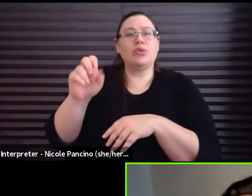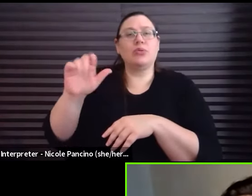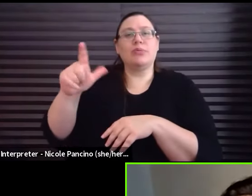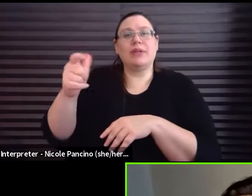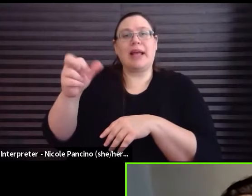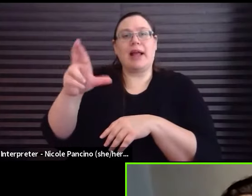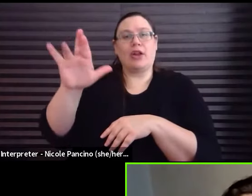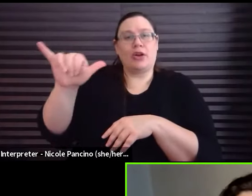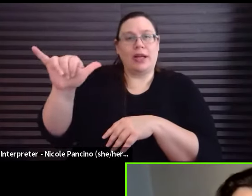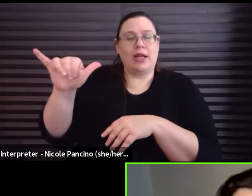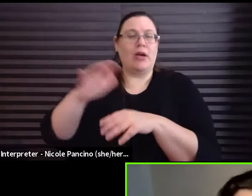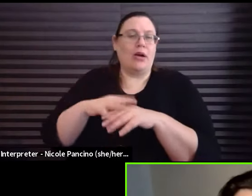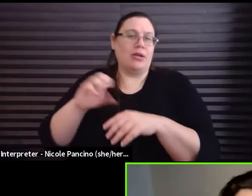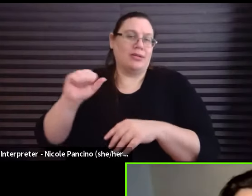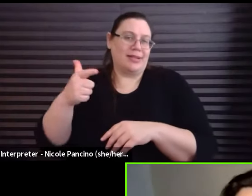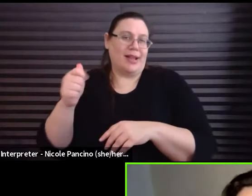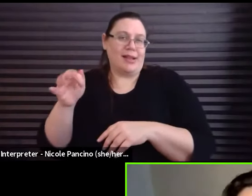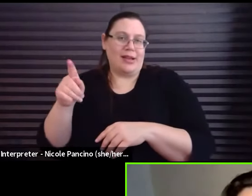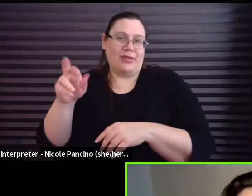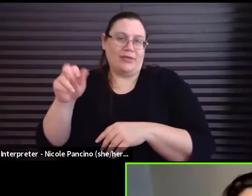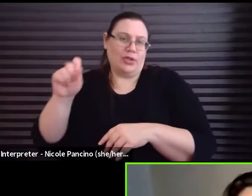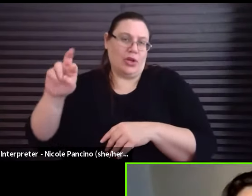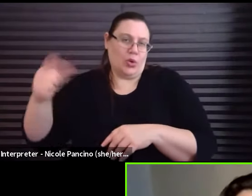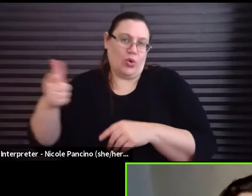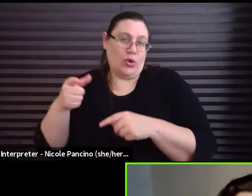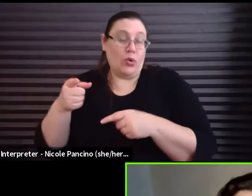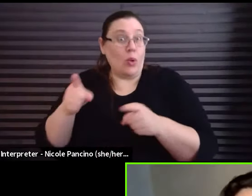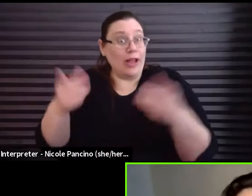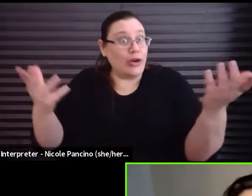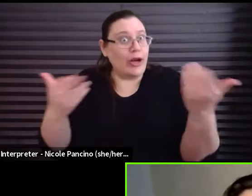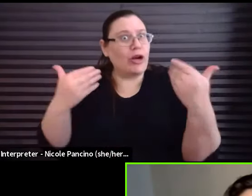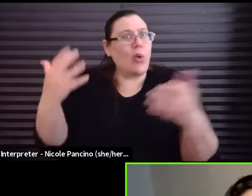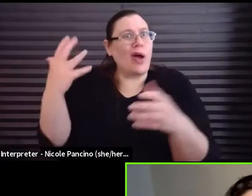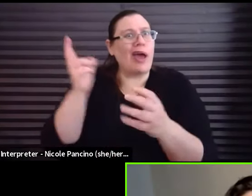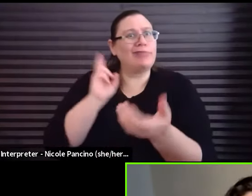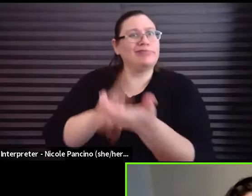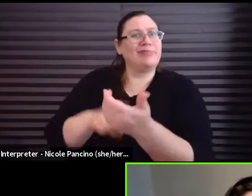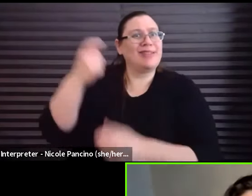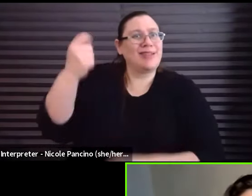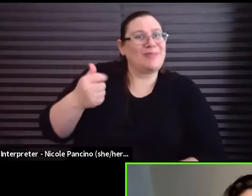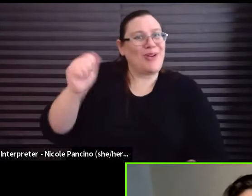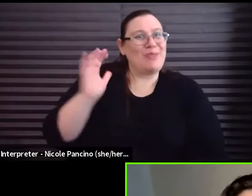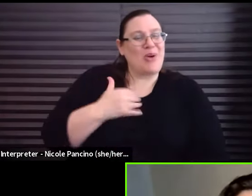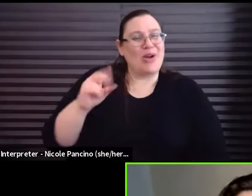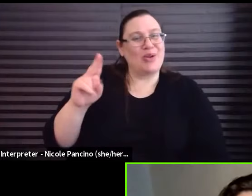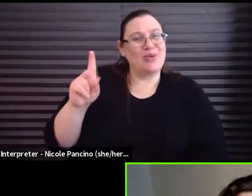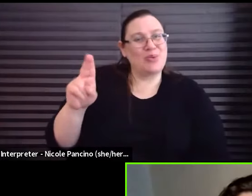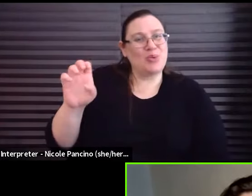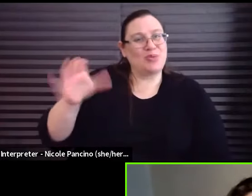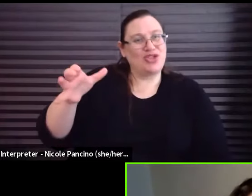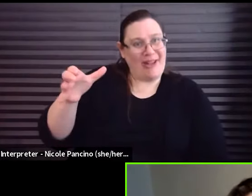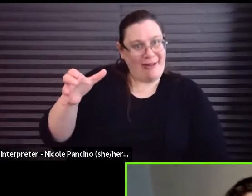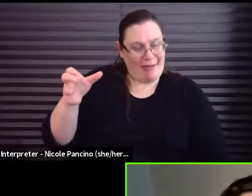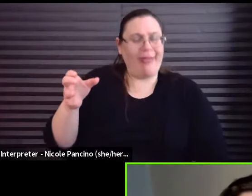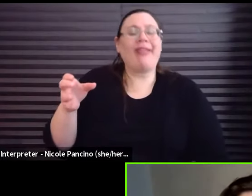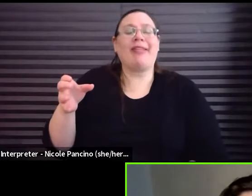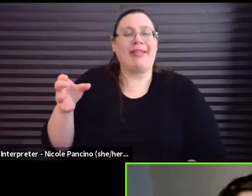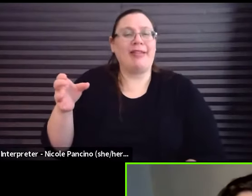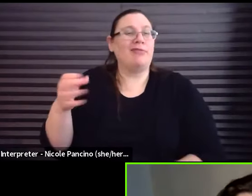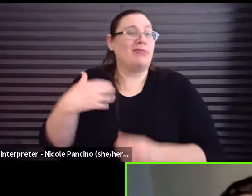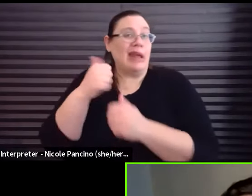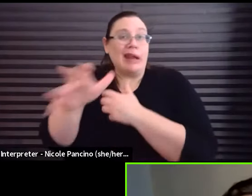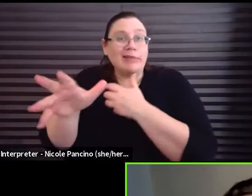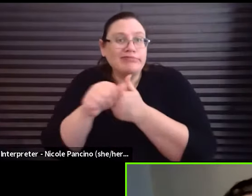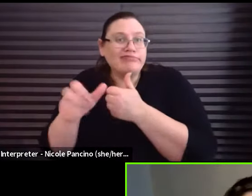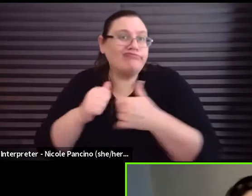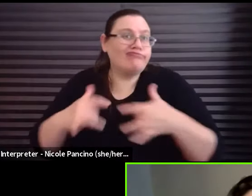on sagaftra.org. While you're here, why don't you subscribe to SAG-AFTRA's YouTube channel so that you can get any updates on any